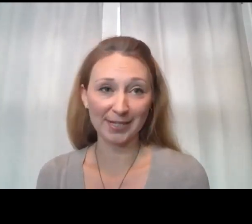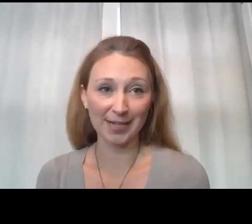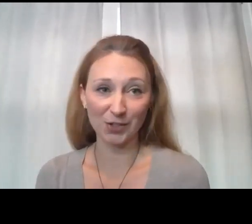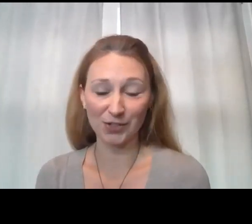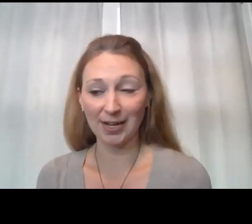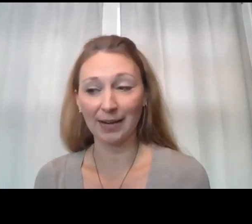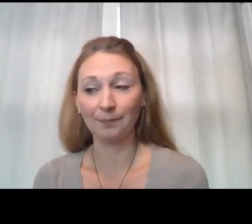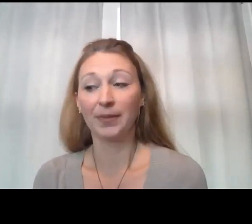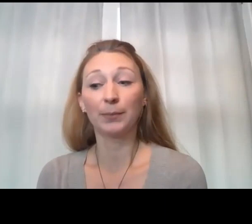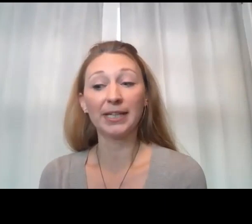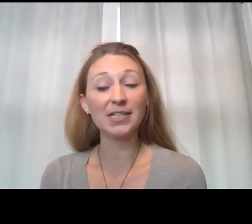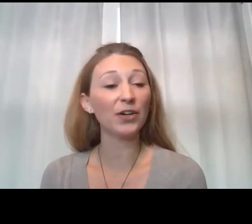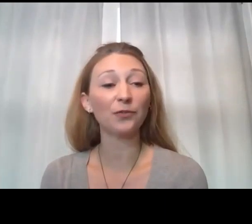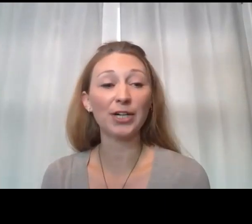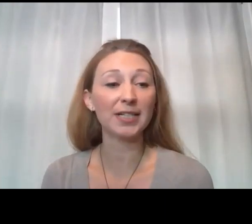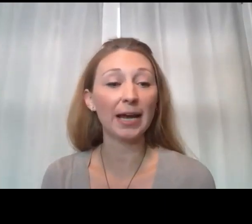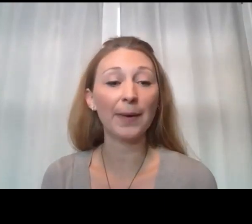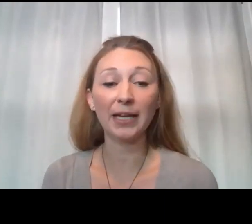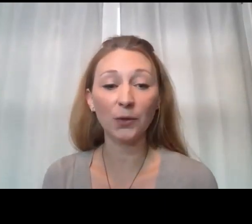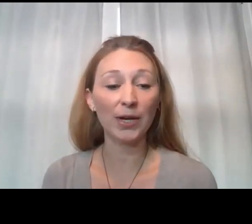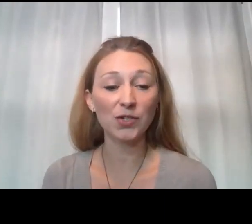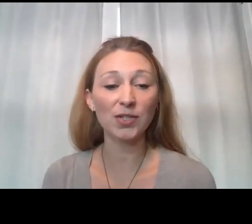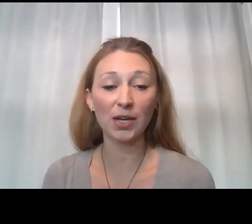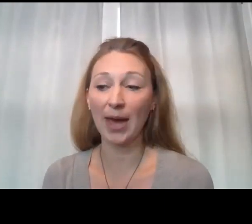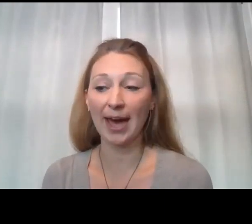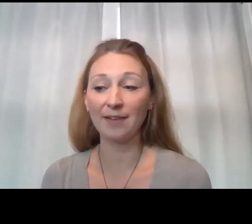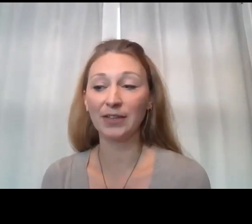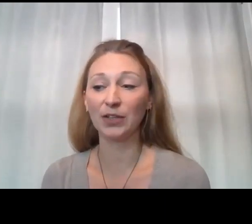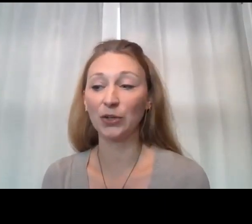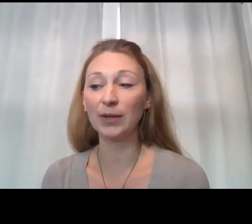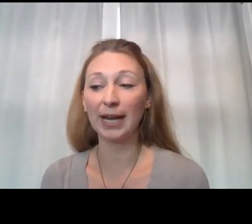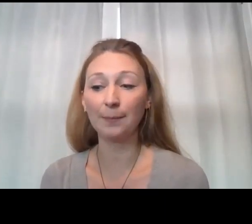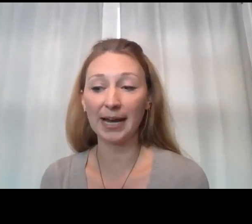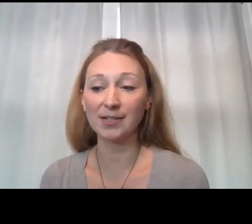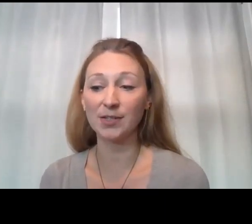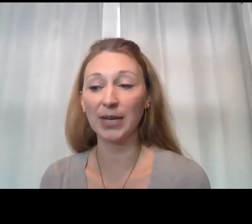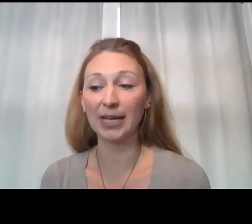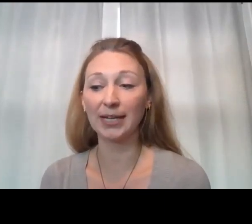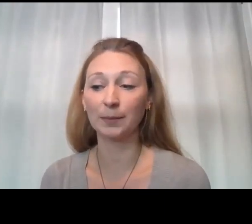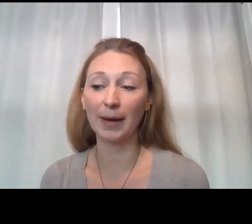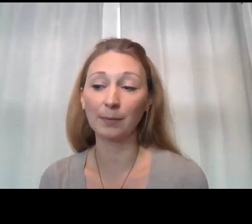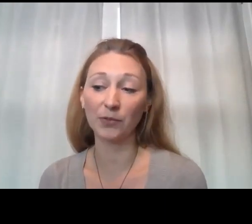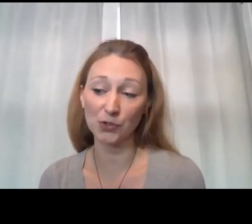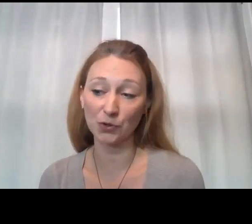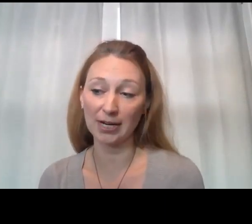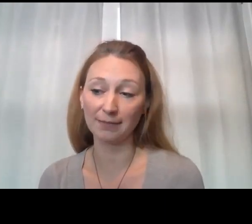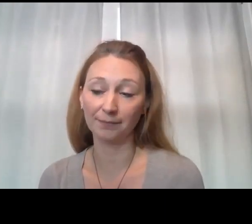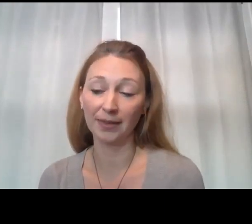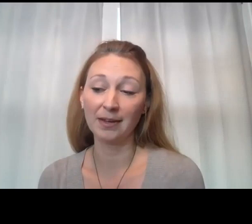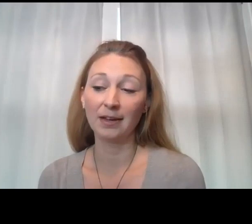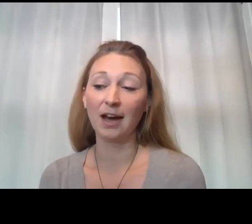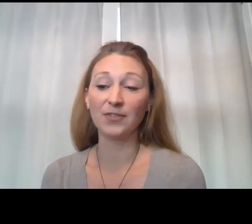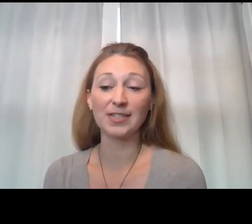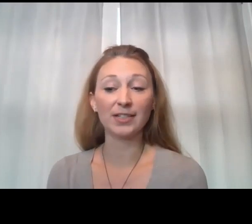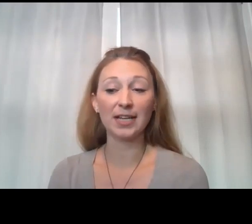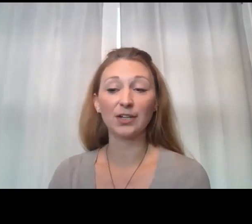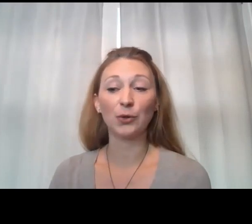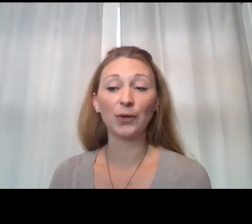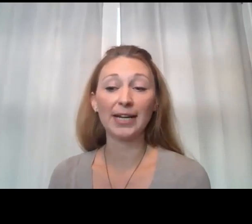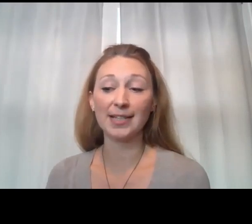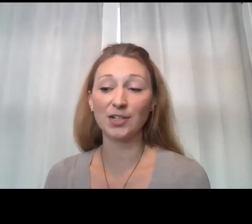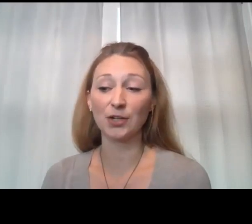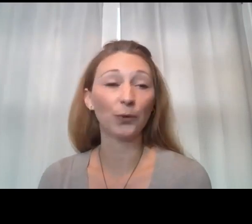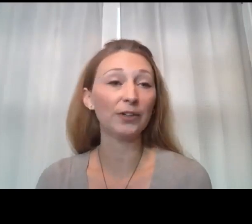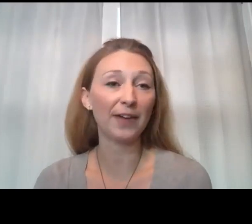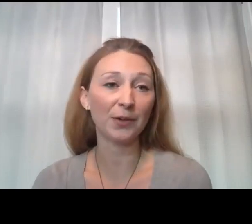Throughout the presentation today, please feel free to type any questions that you have in the Q&A box located at the bottom of your screen. A